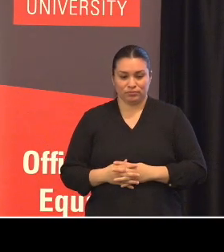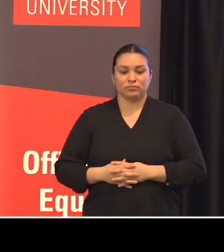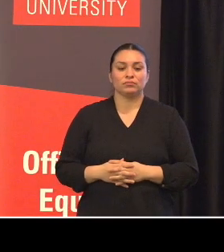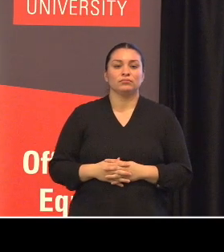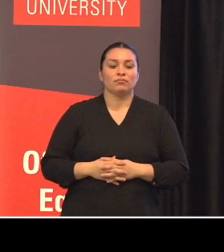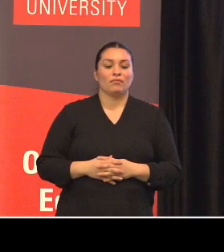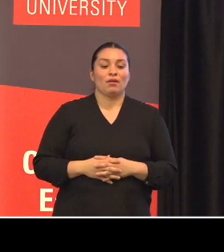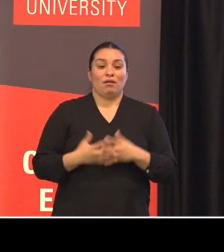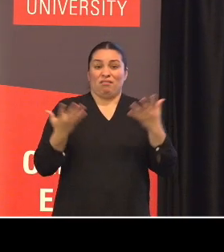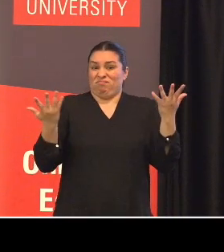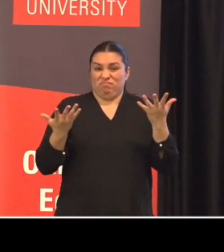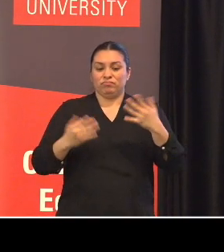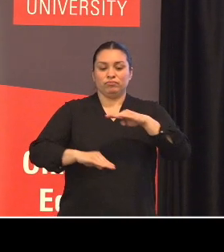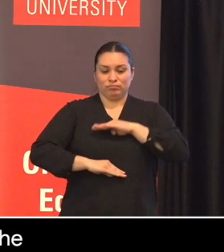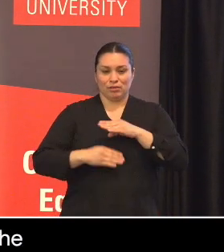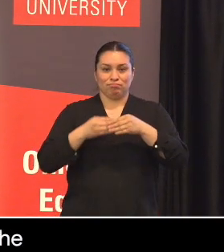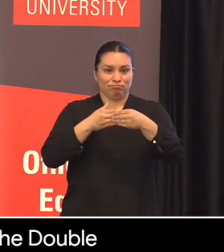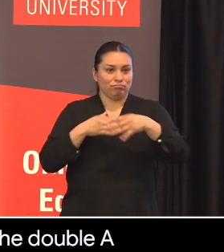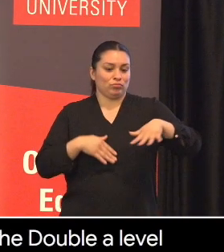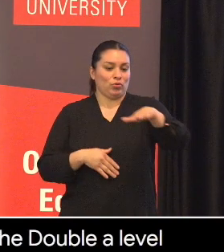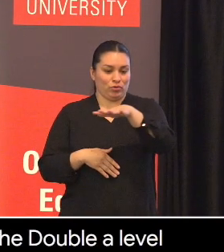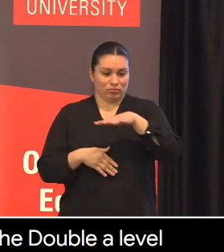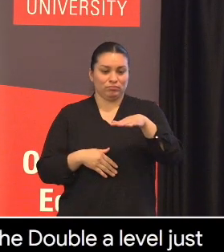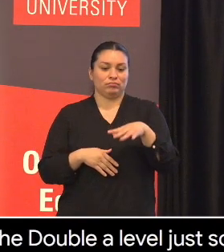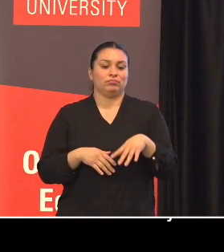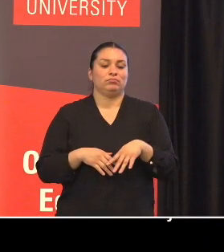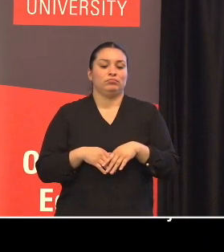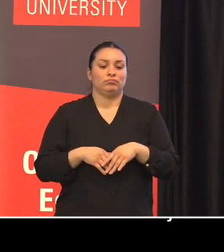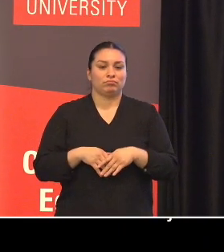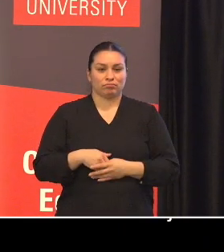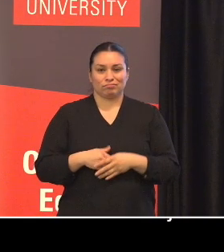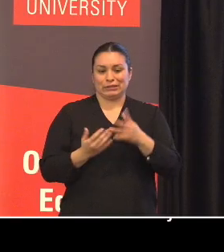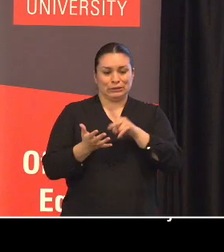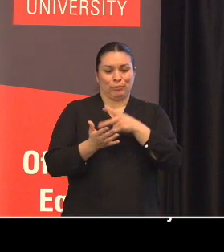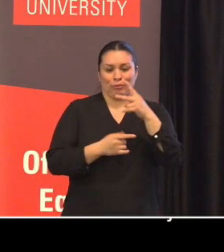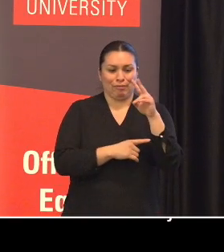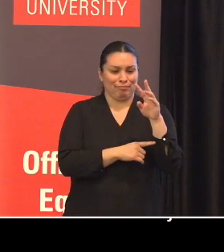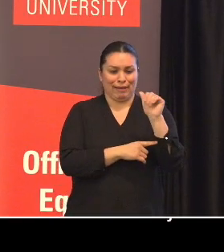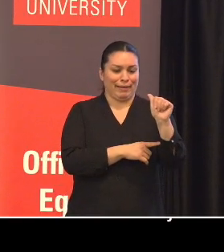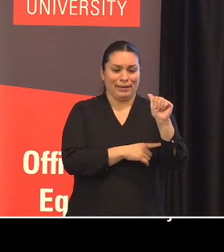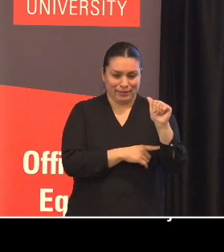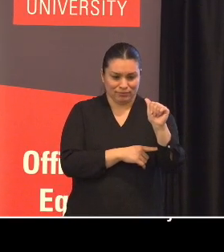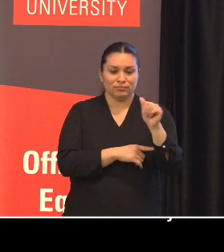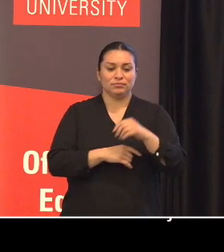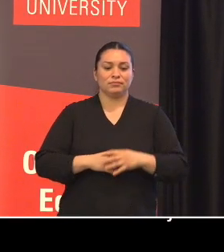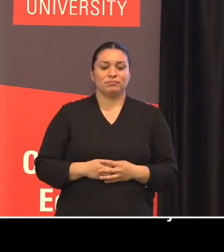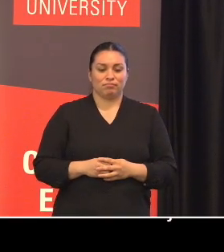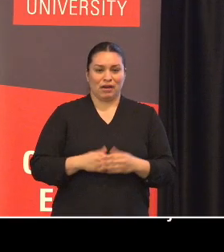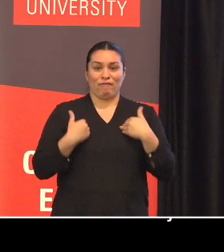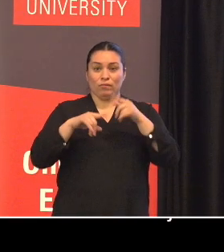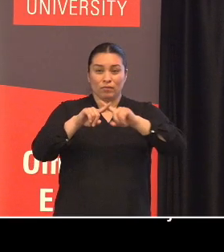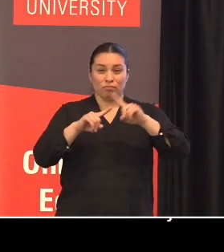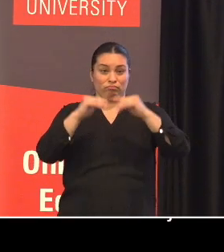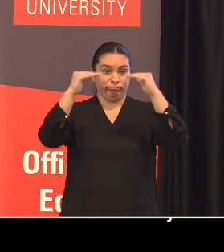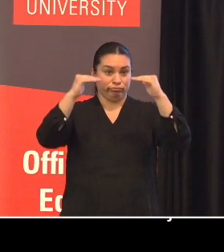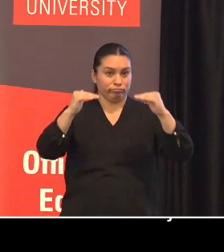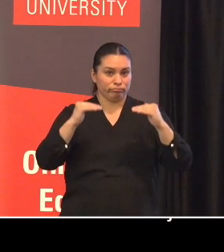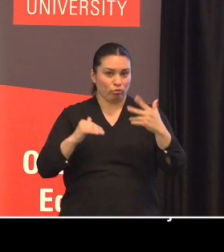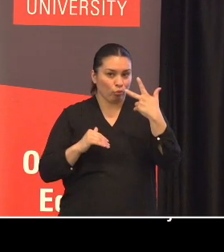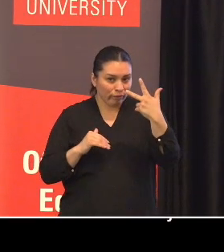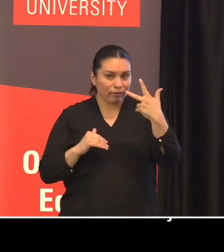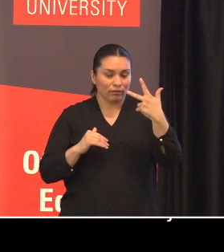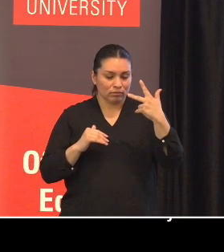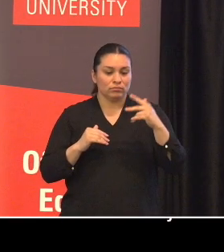version 2.1, at the AA level. Just so you know, there's 3 levels, A, AA, AAA. AA is where we have to be